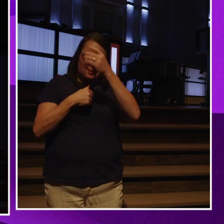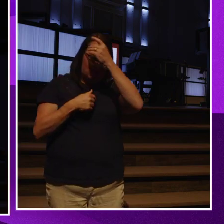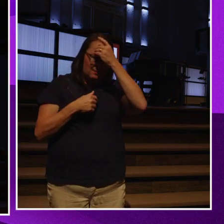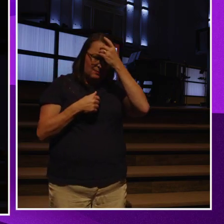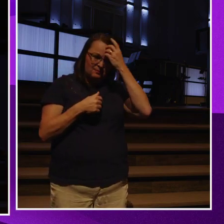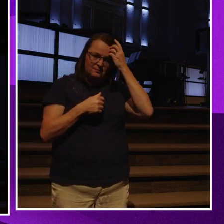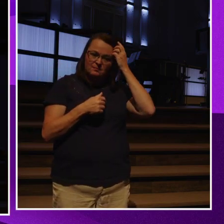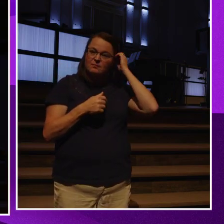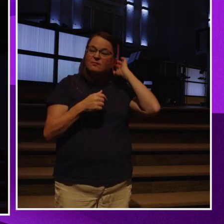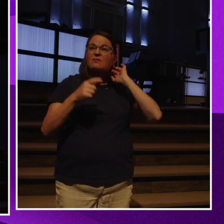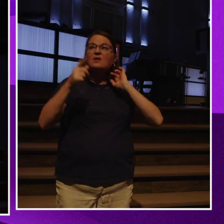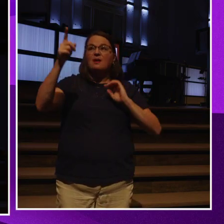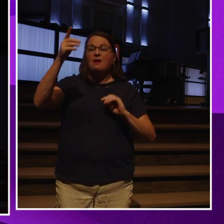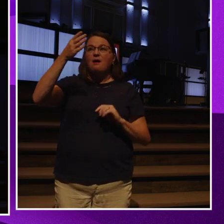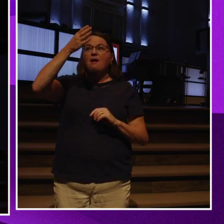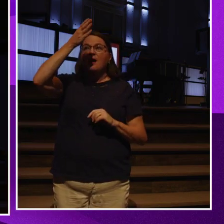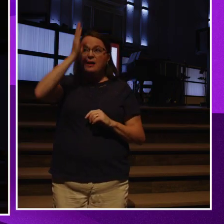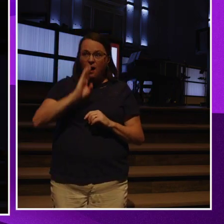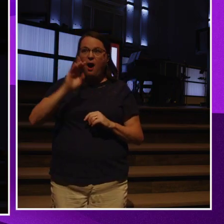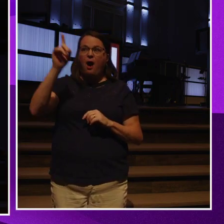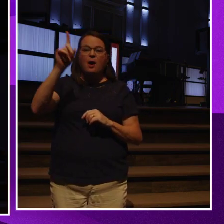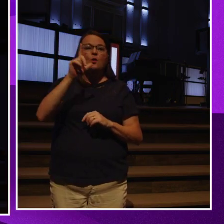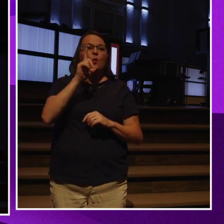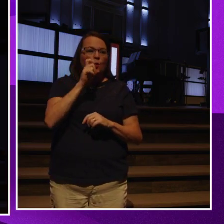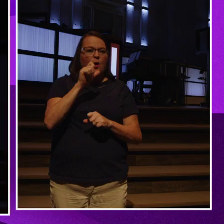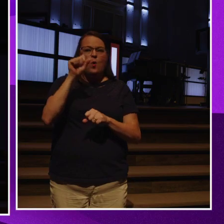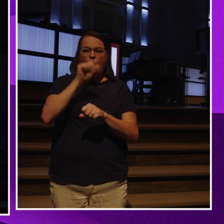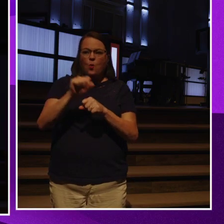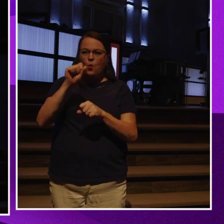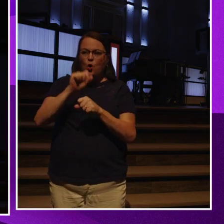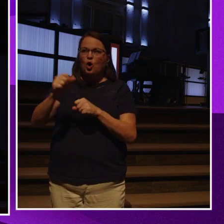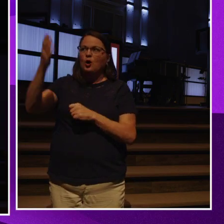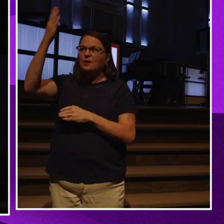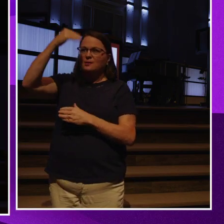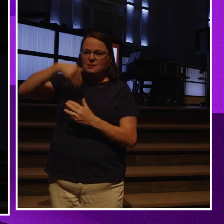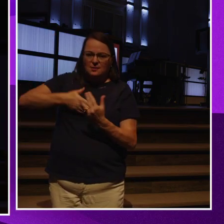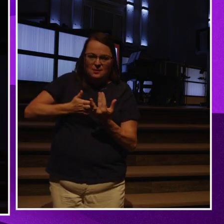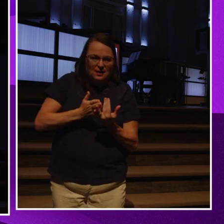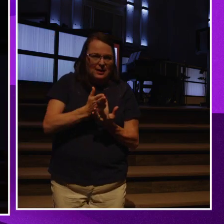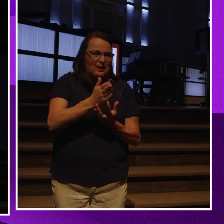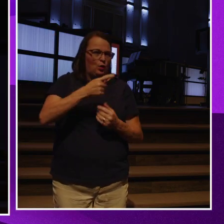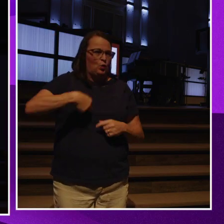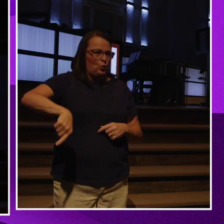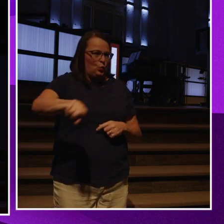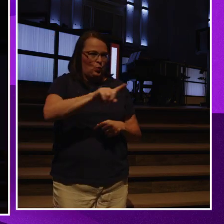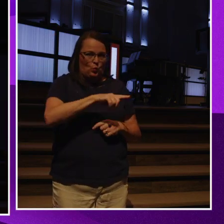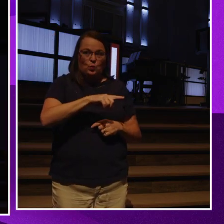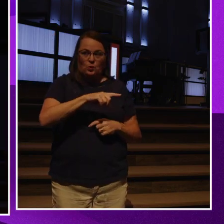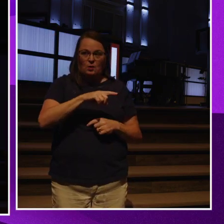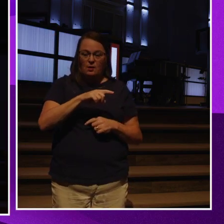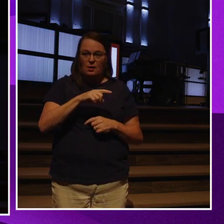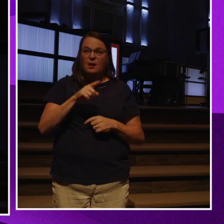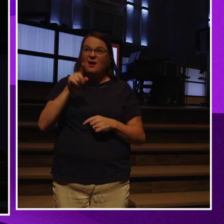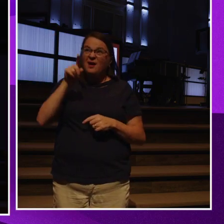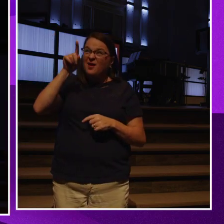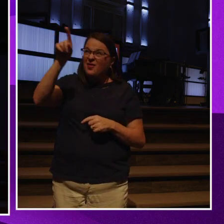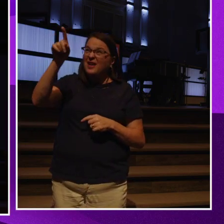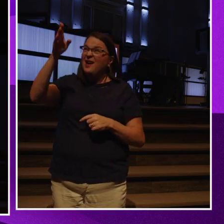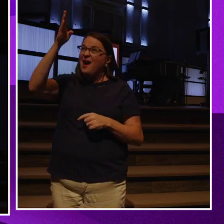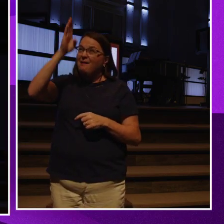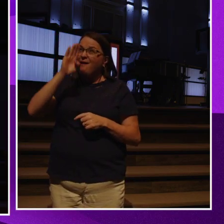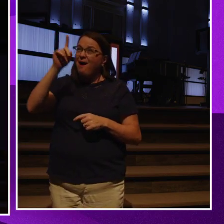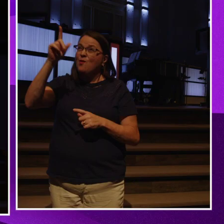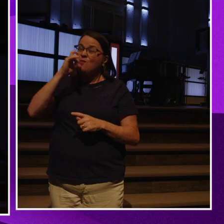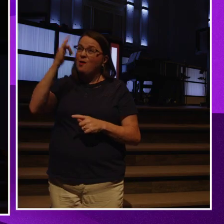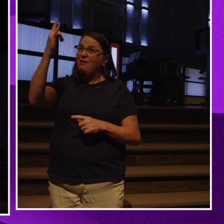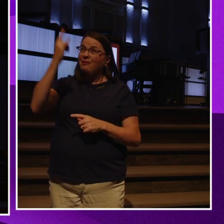It is God who works in you. It is the God, the real and personal God, the one who loves